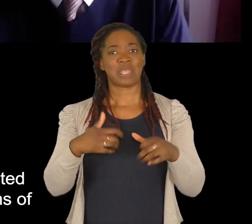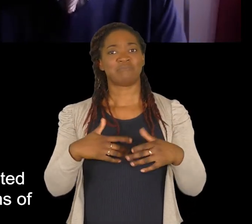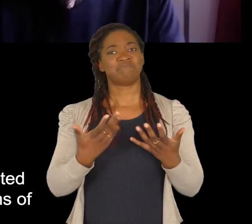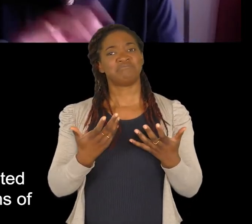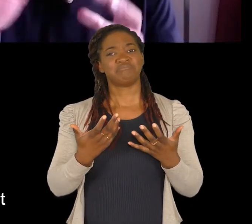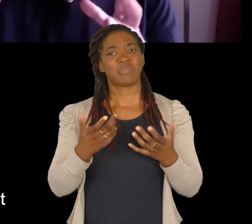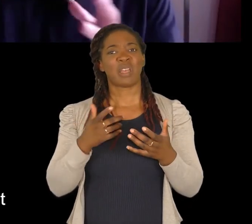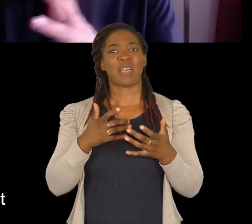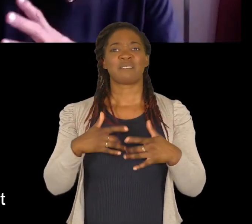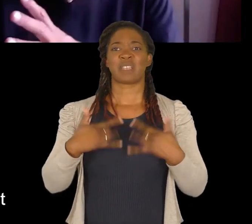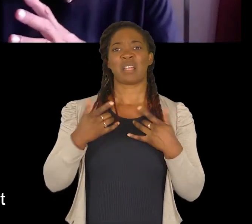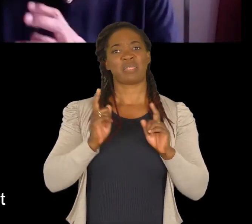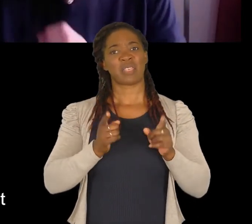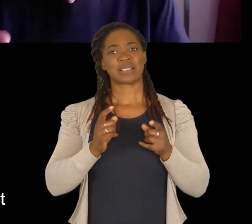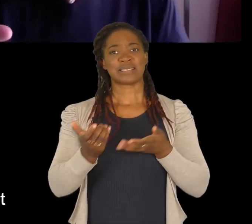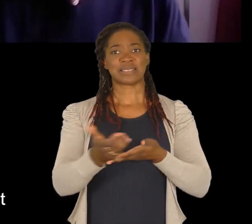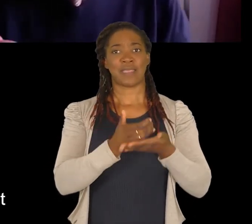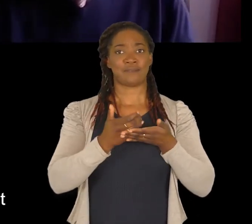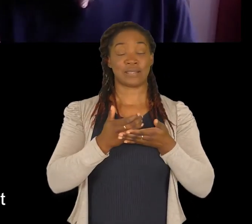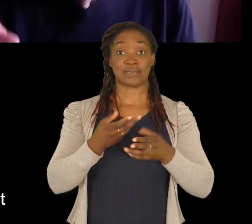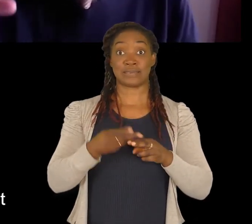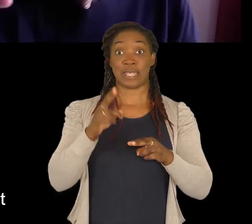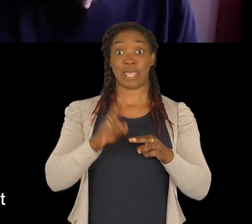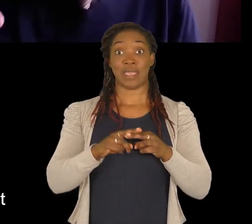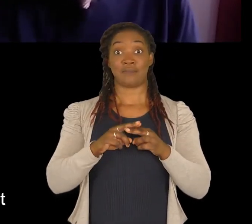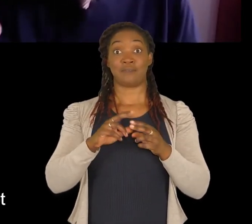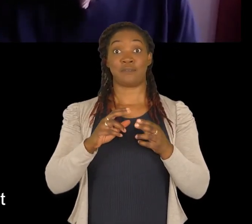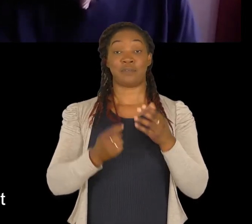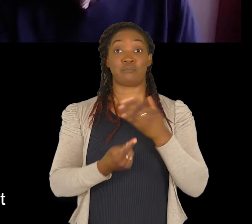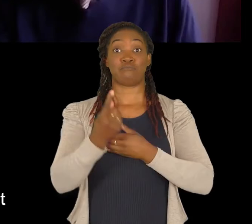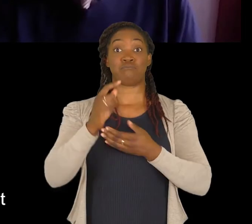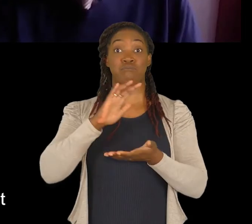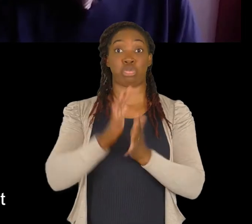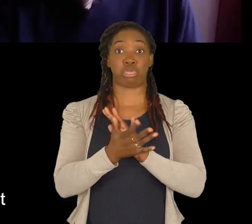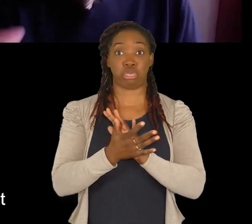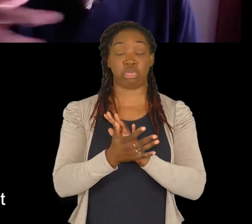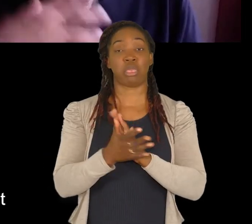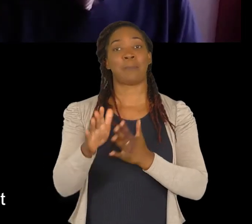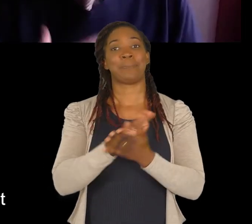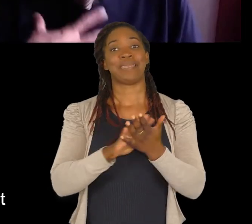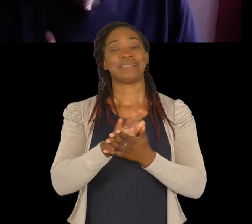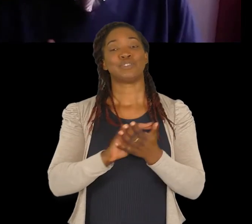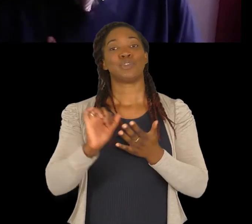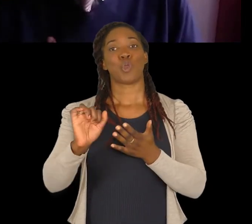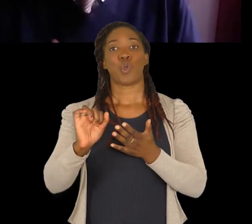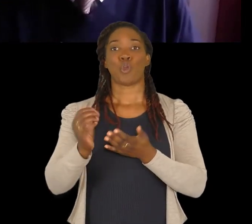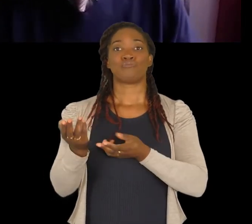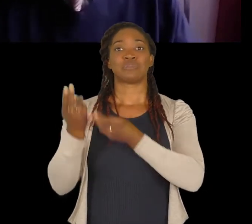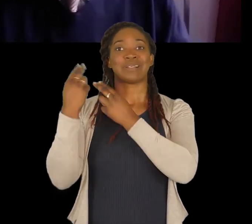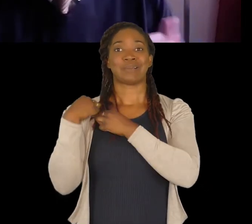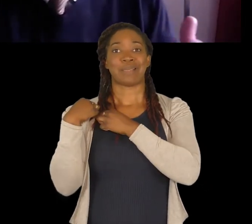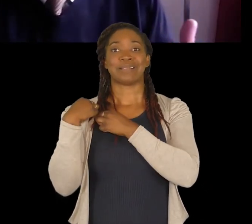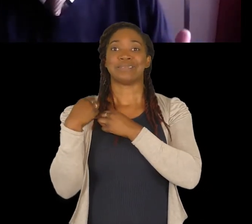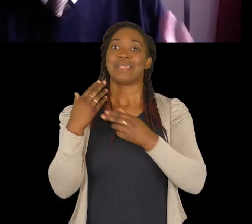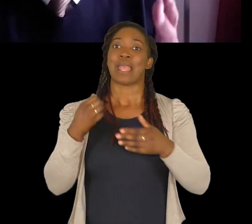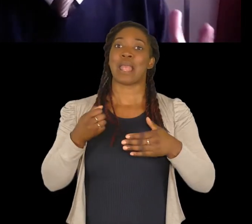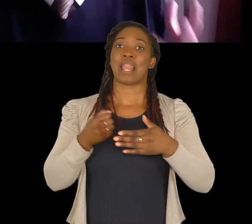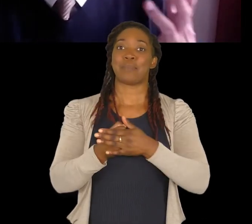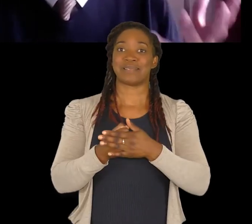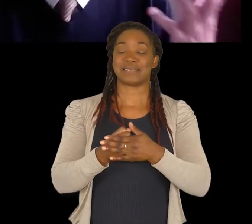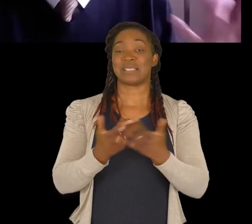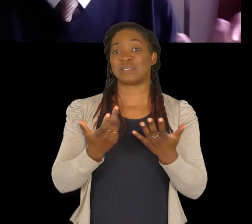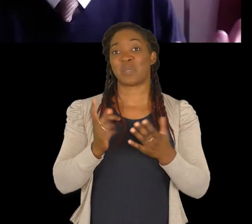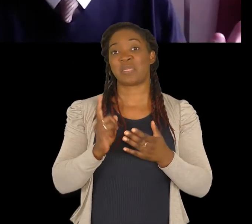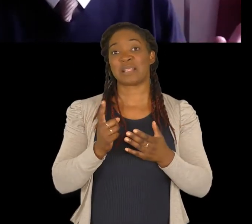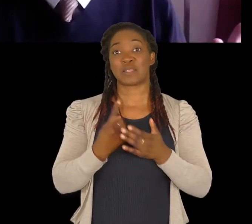safest in terms of if something went wrong, your liability is limited to what is in that company and not personally. And that's the